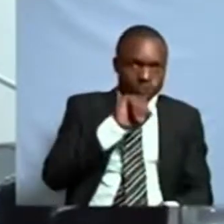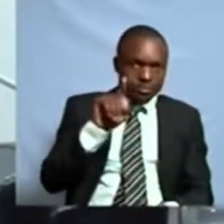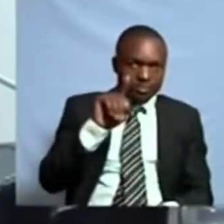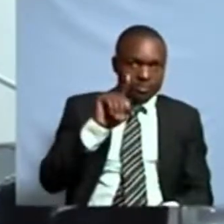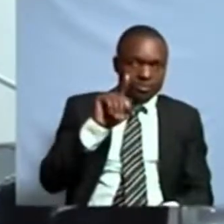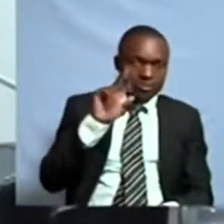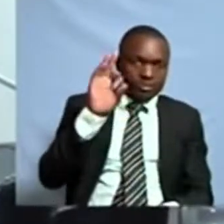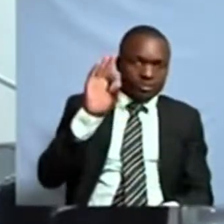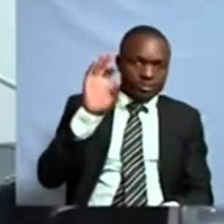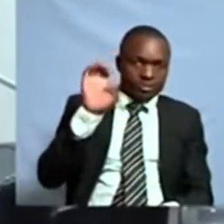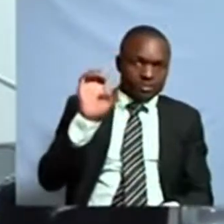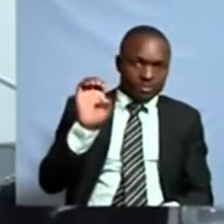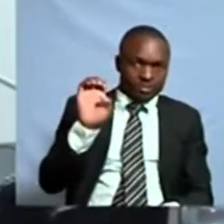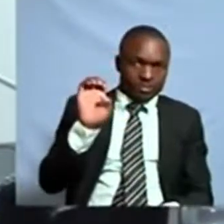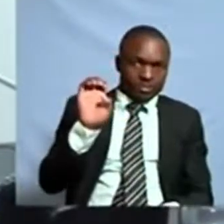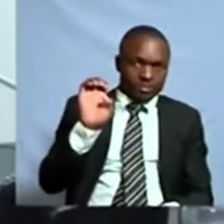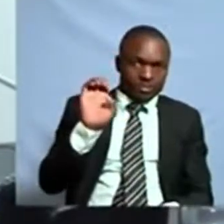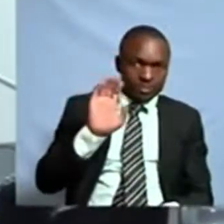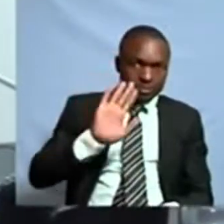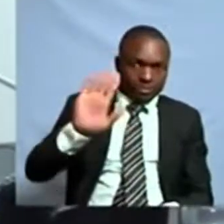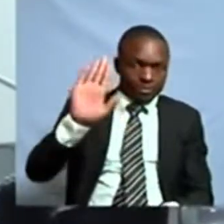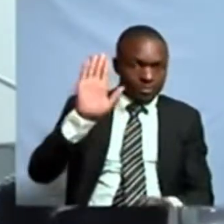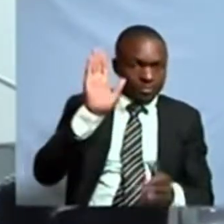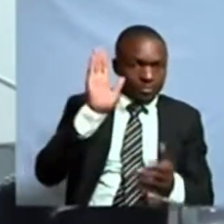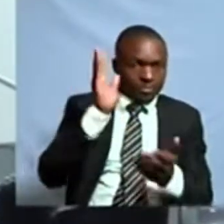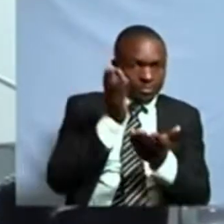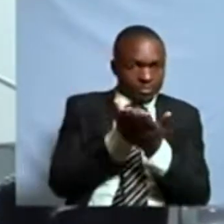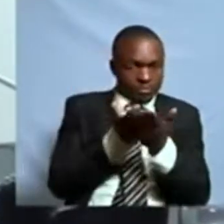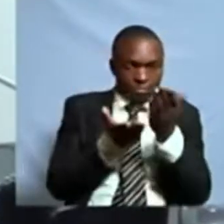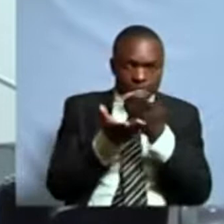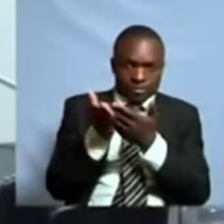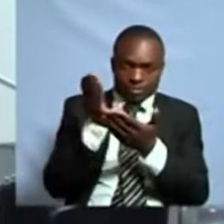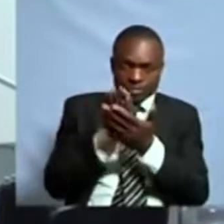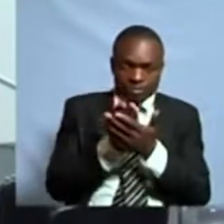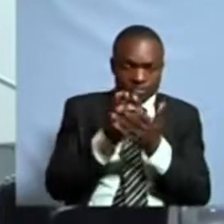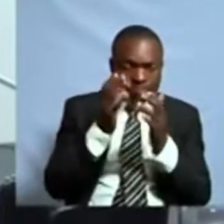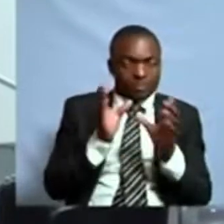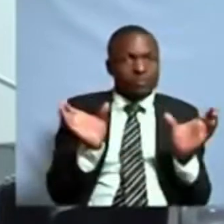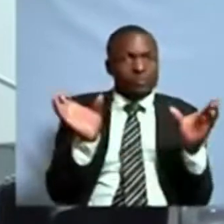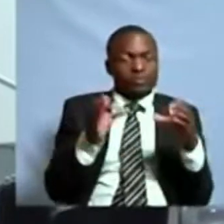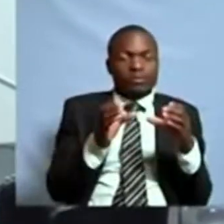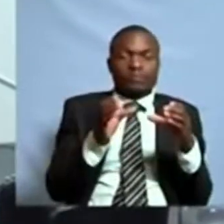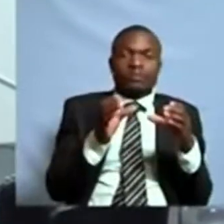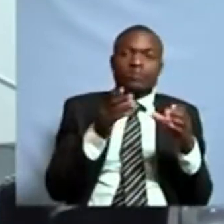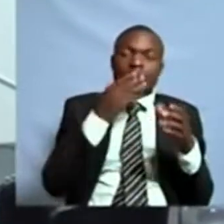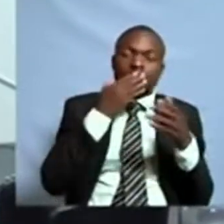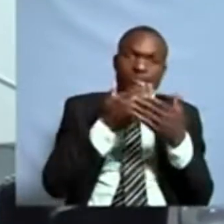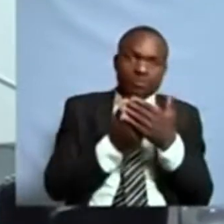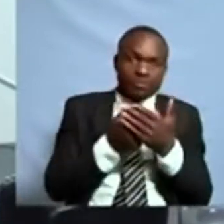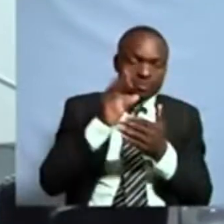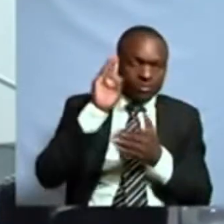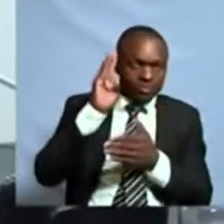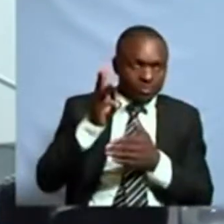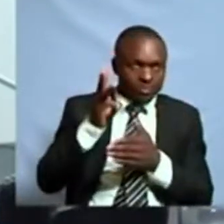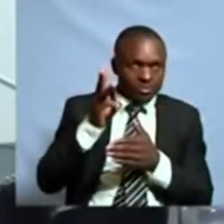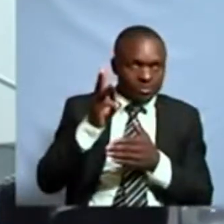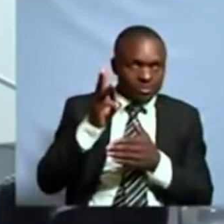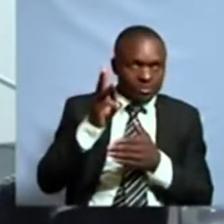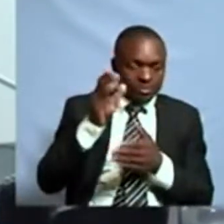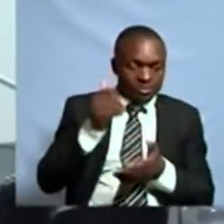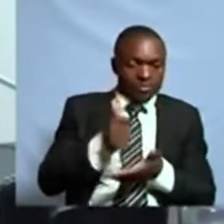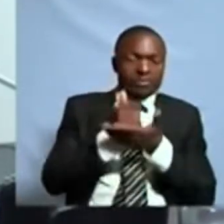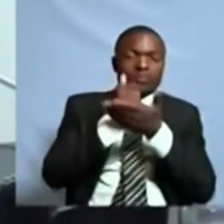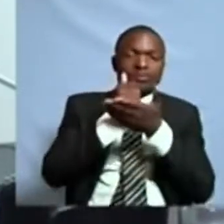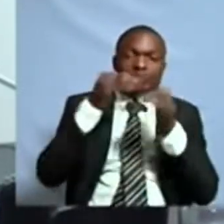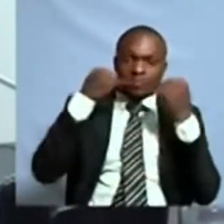Employers. Your contribution to this committee is highly valued. It will certainly go a long way in